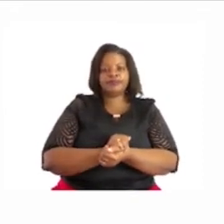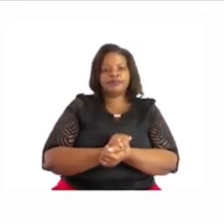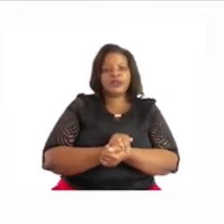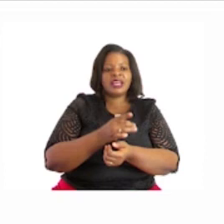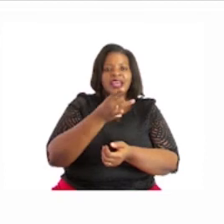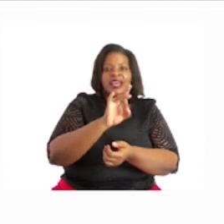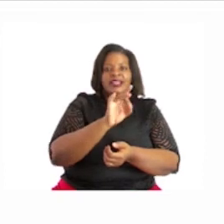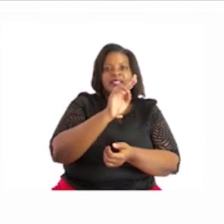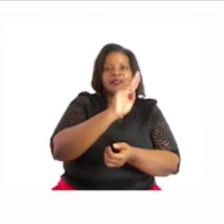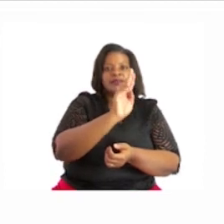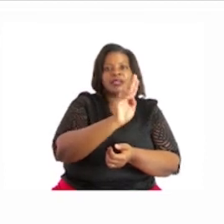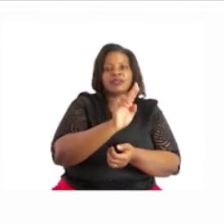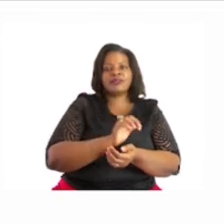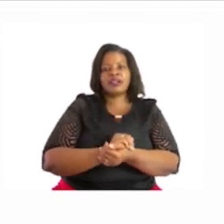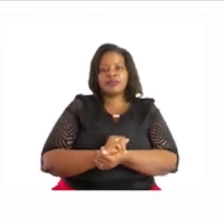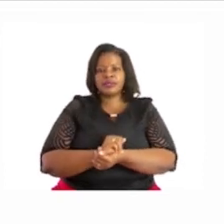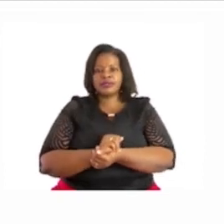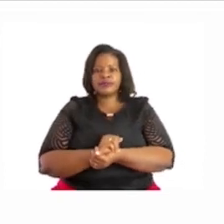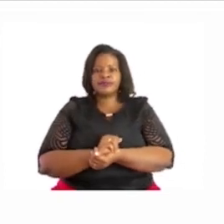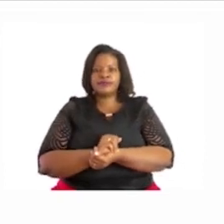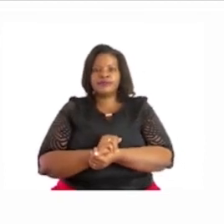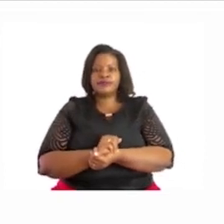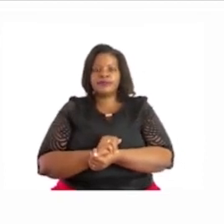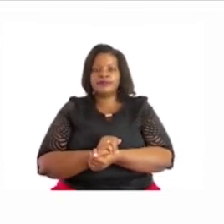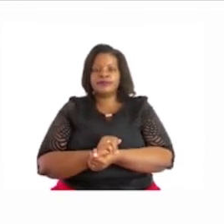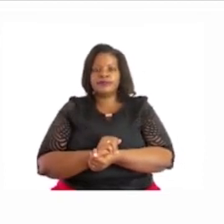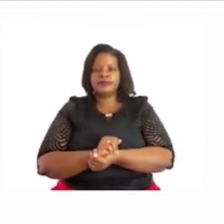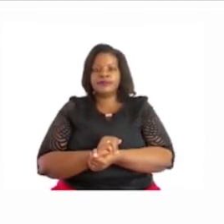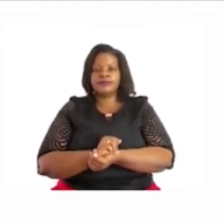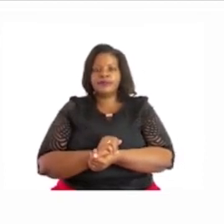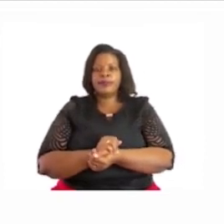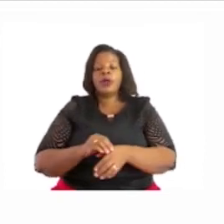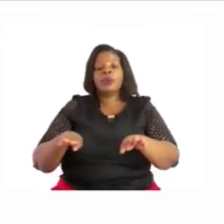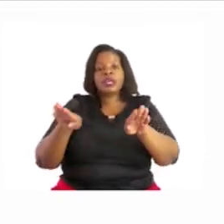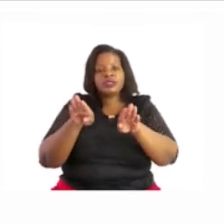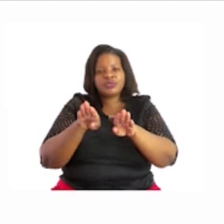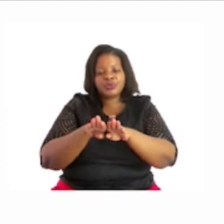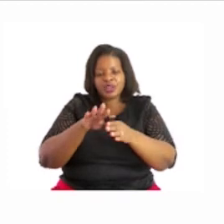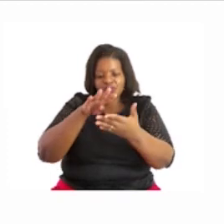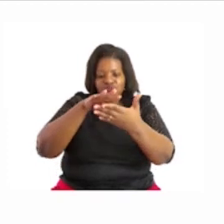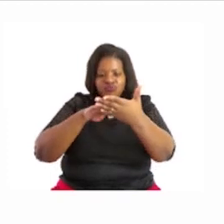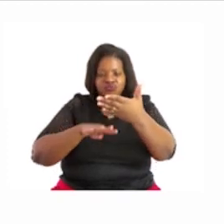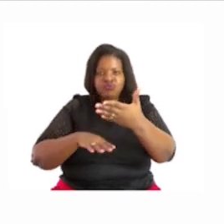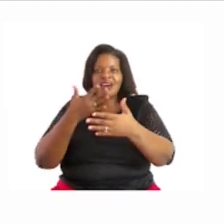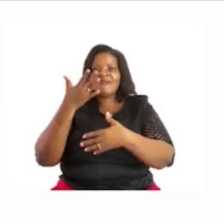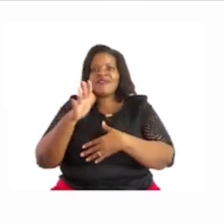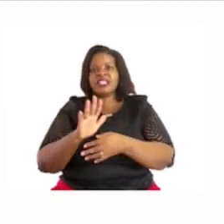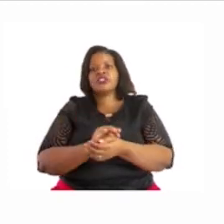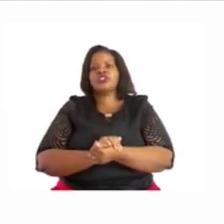in place of hundreds. So you can do the rest in that